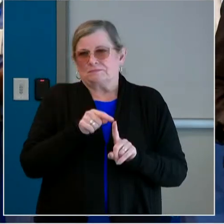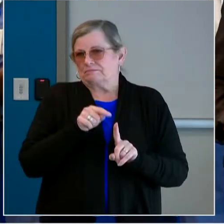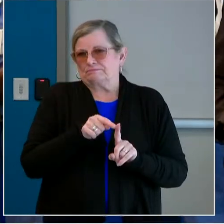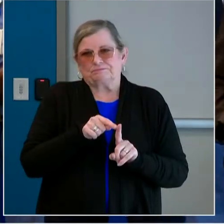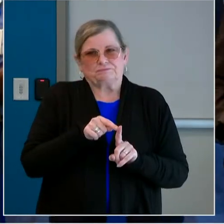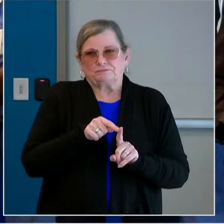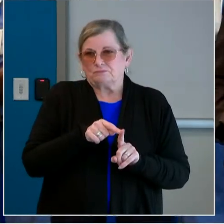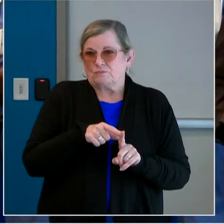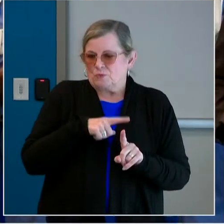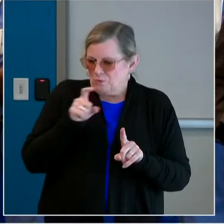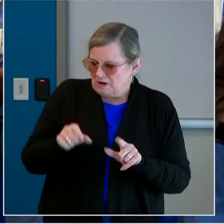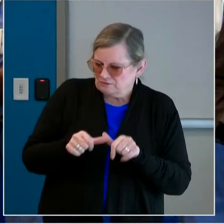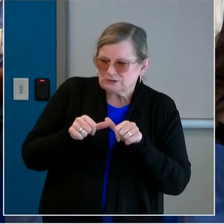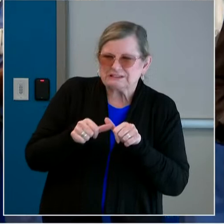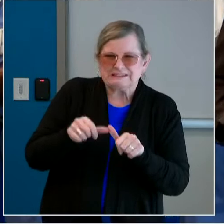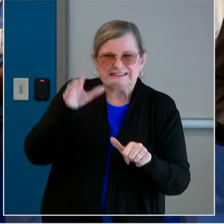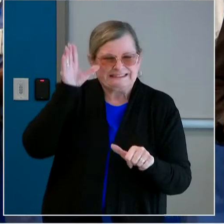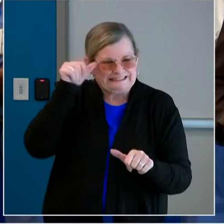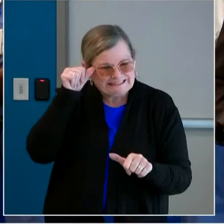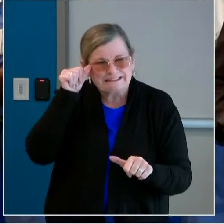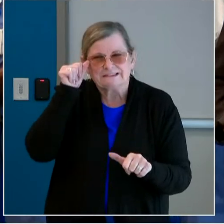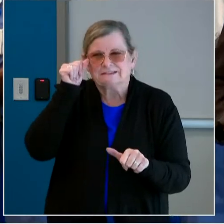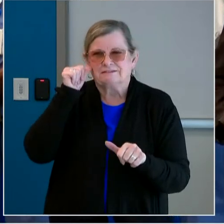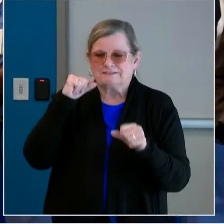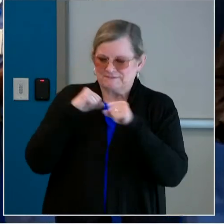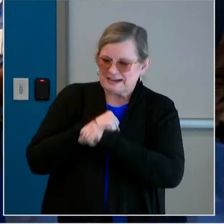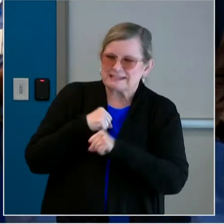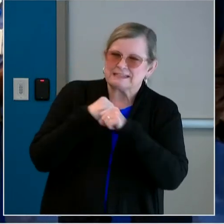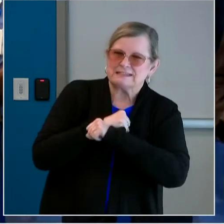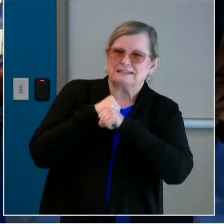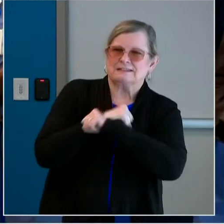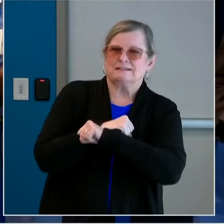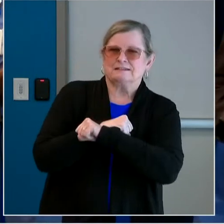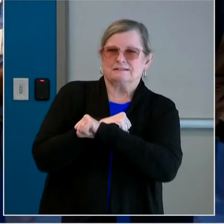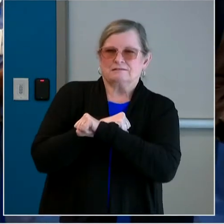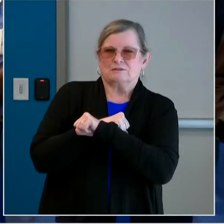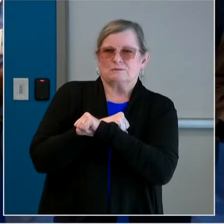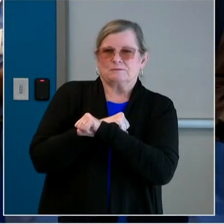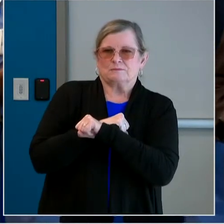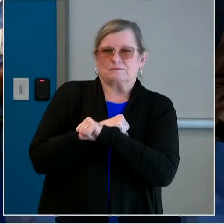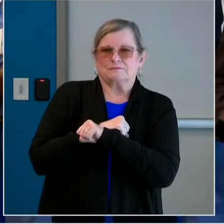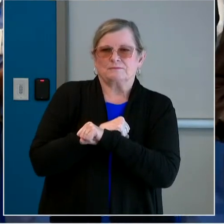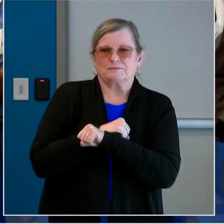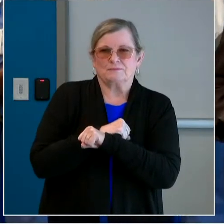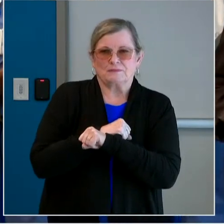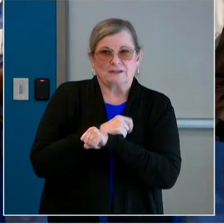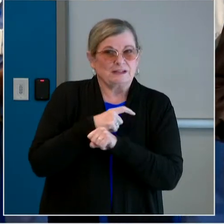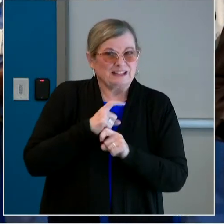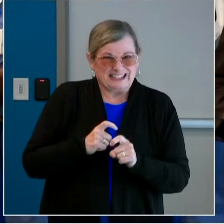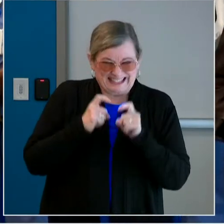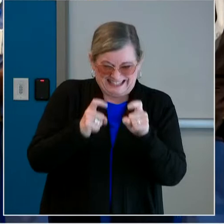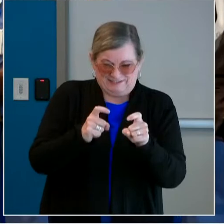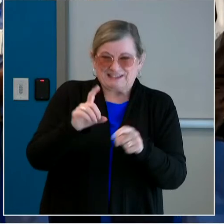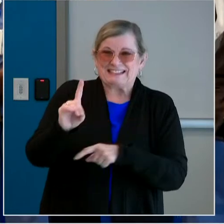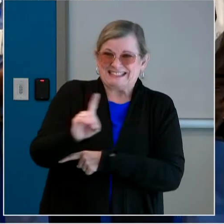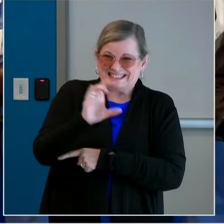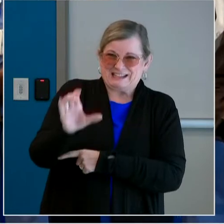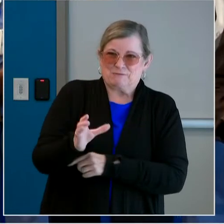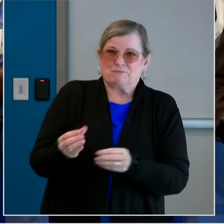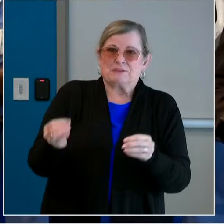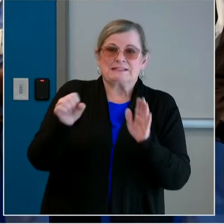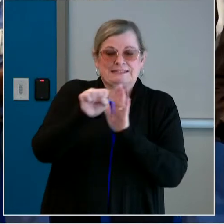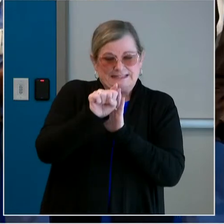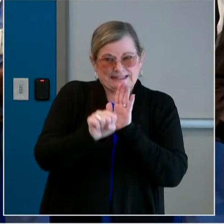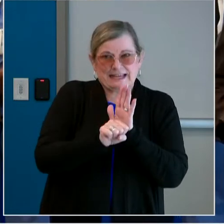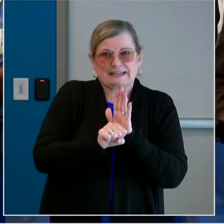have got to keep push Congress to codify Roe versus Wade and to give the District of Columbia the full freedoms that we deserve